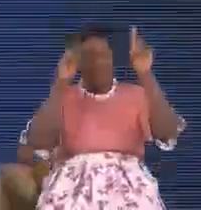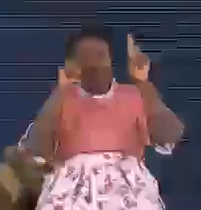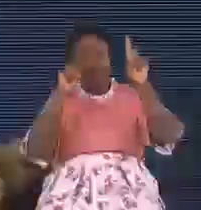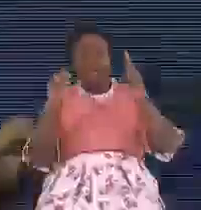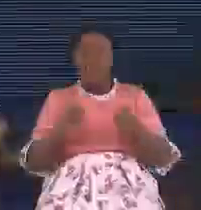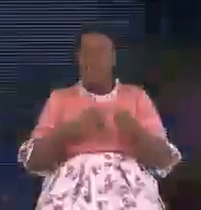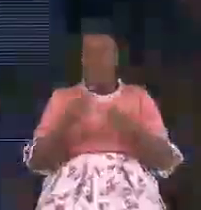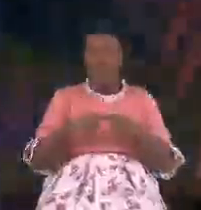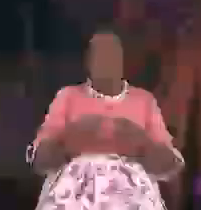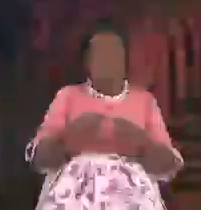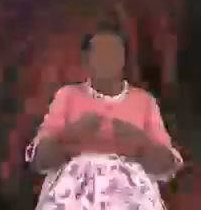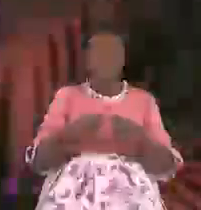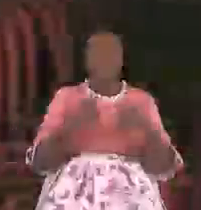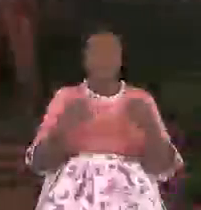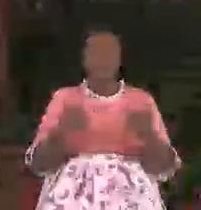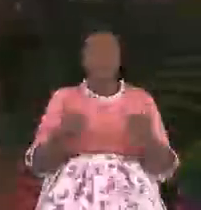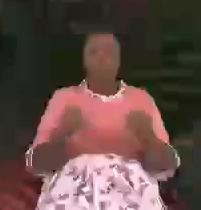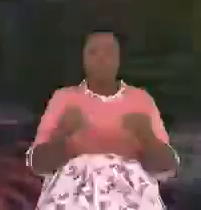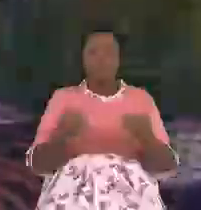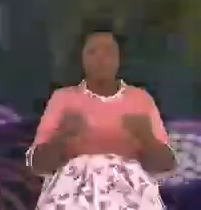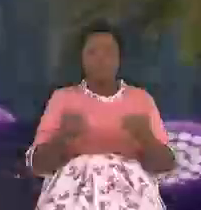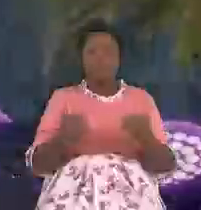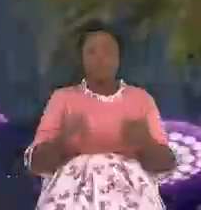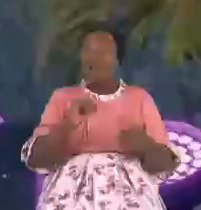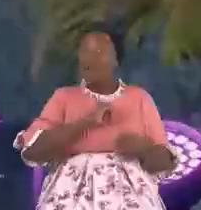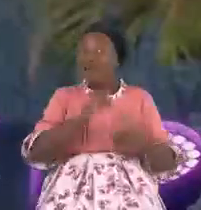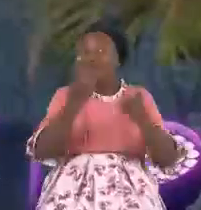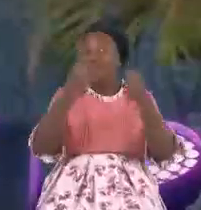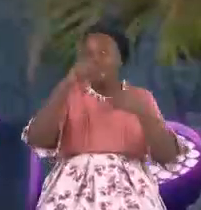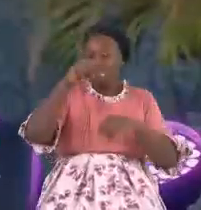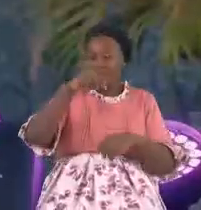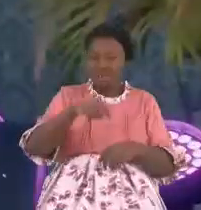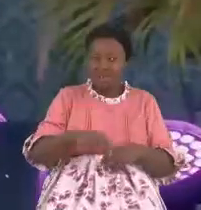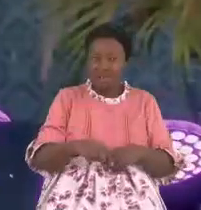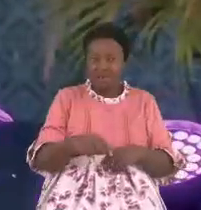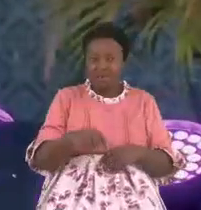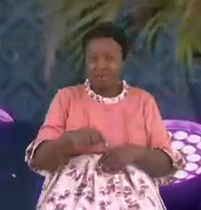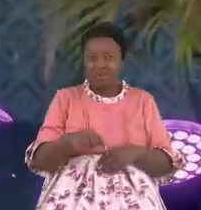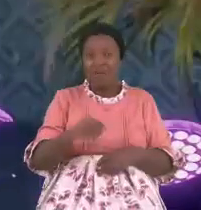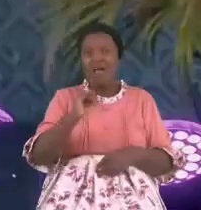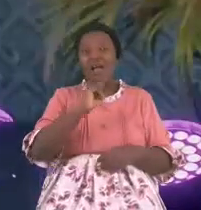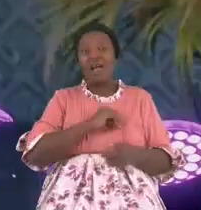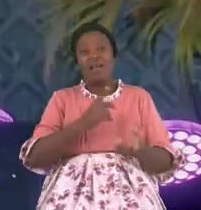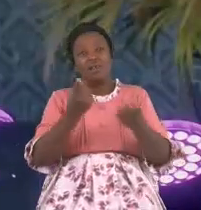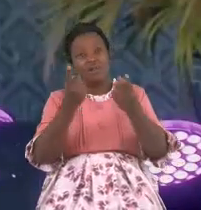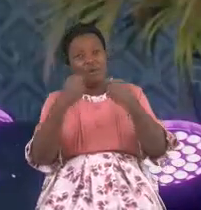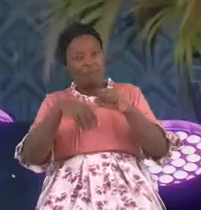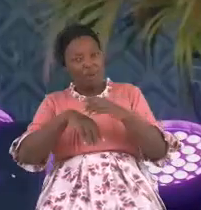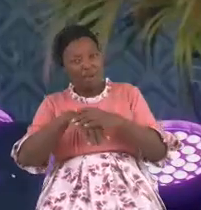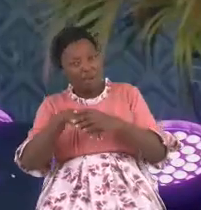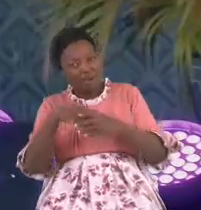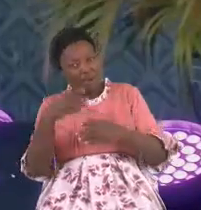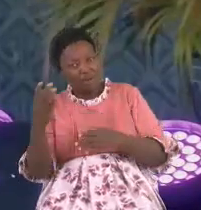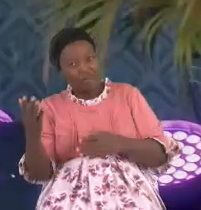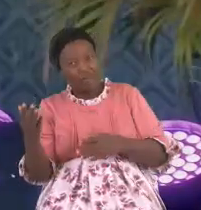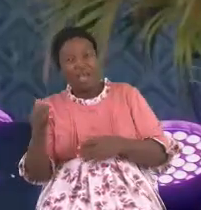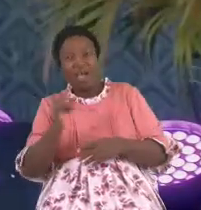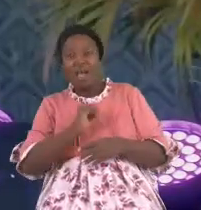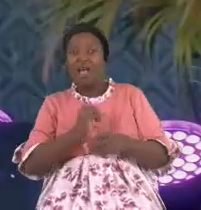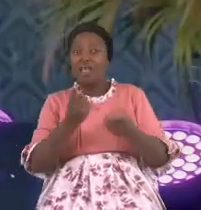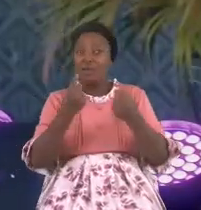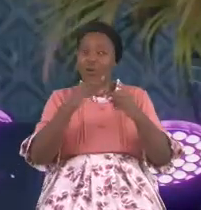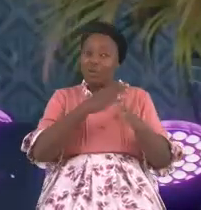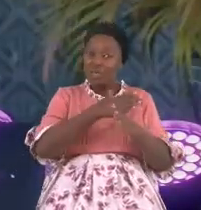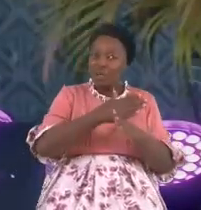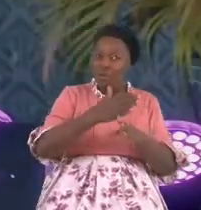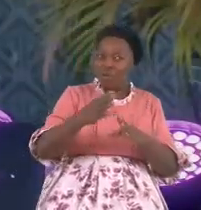now i come down i come out i come away from